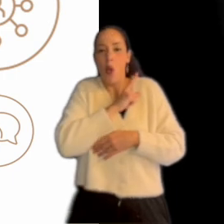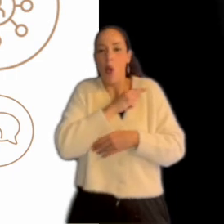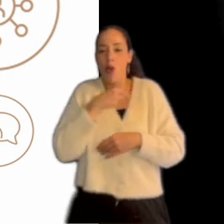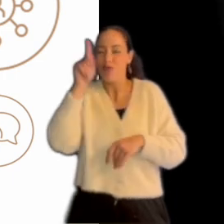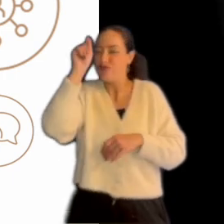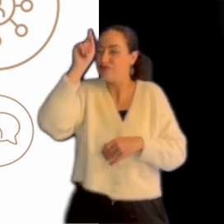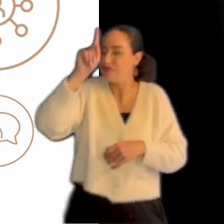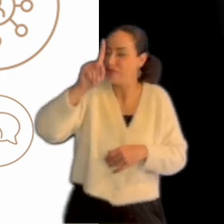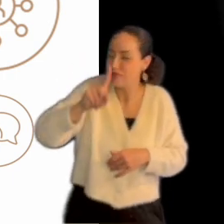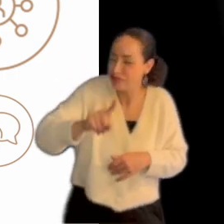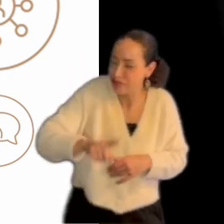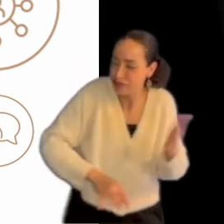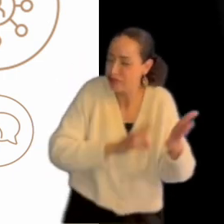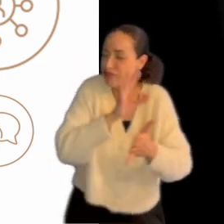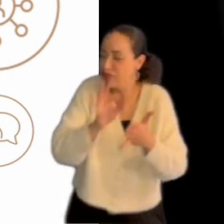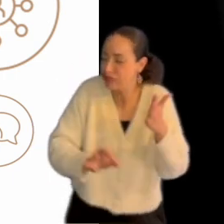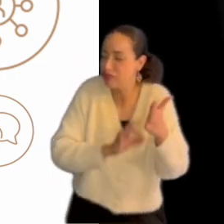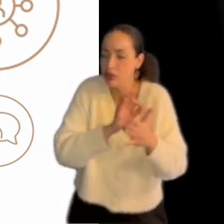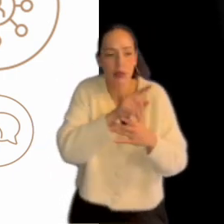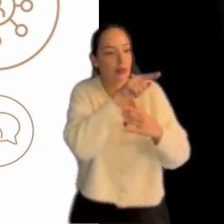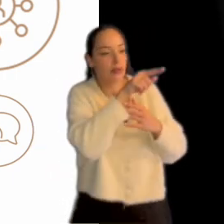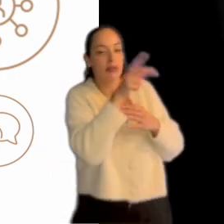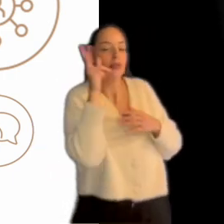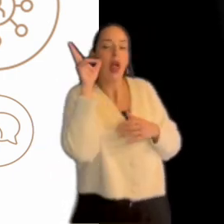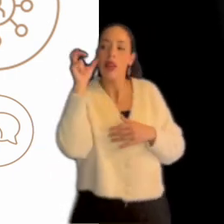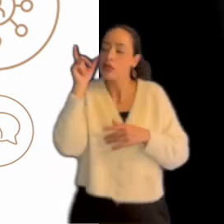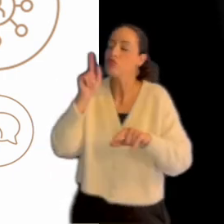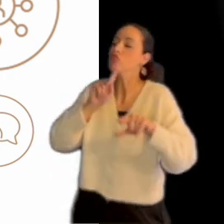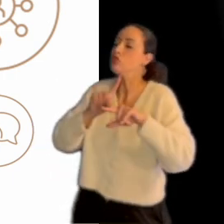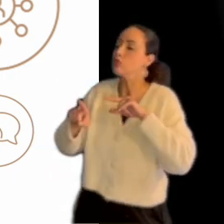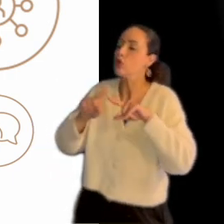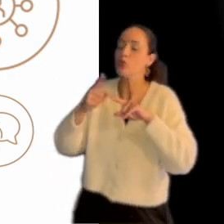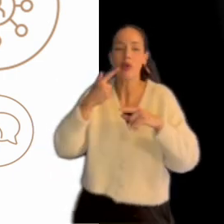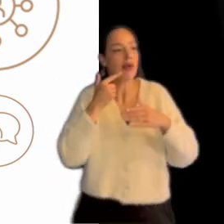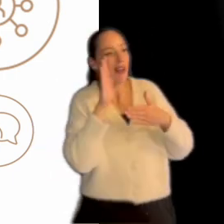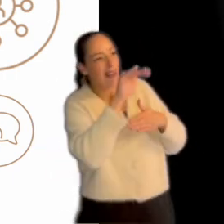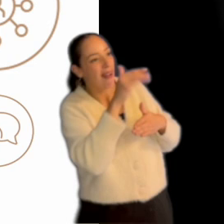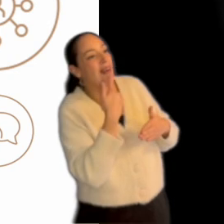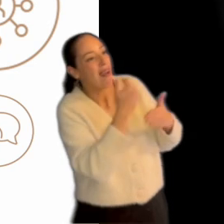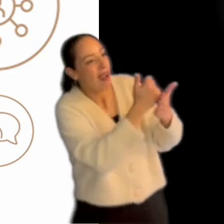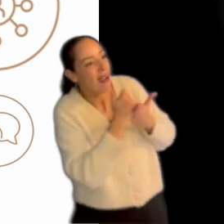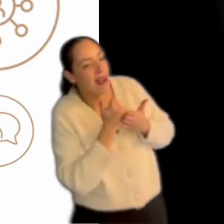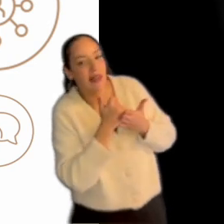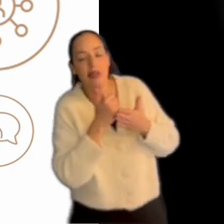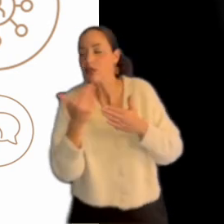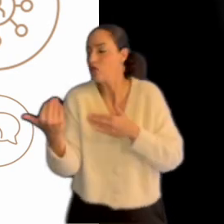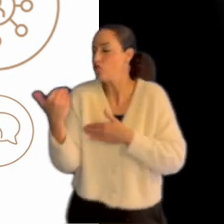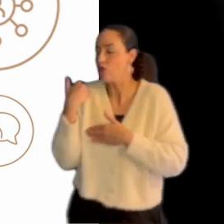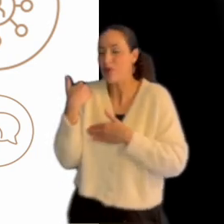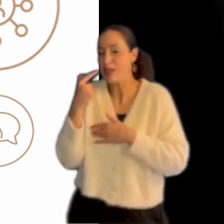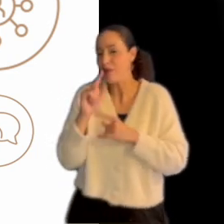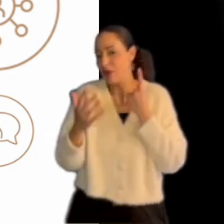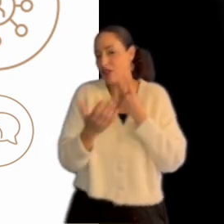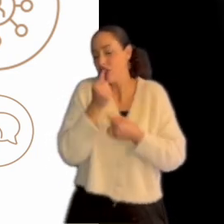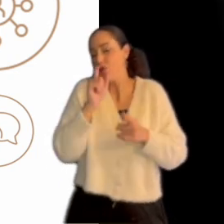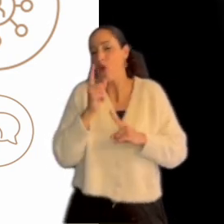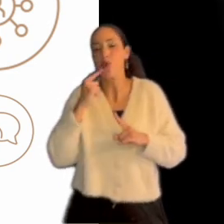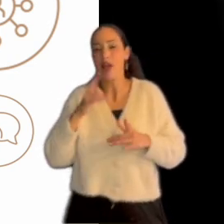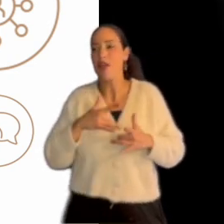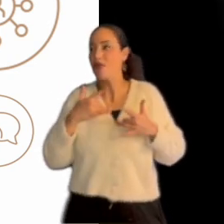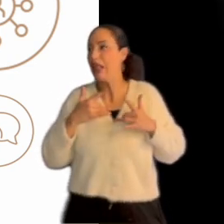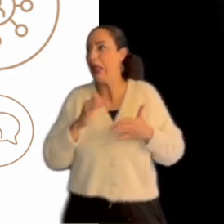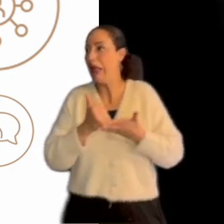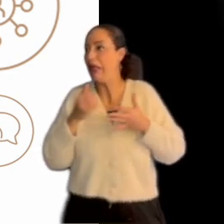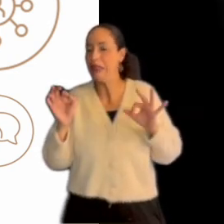overwhelmed. Mapping support allows what might otherwise be ambiguous and vague to be made more explicit, to both us as practitioners, but perhaps